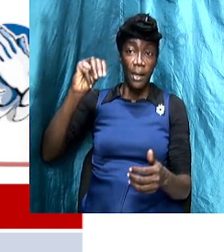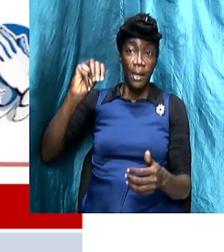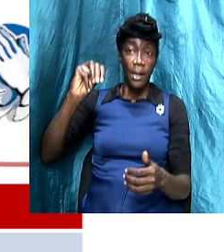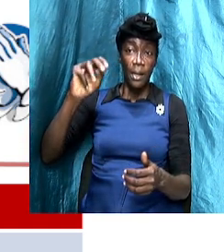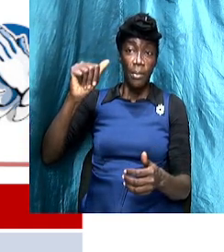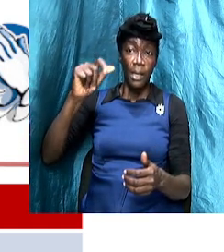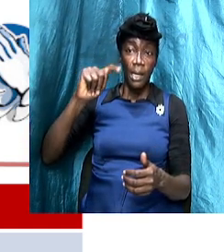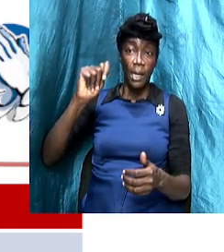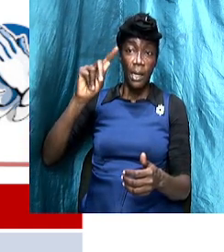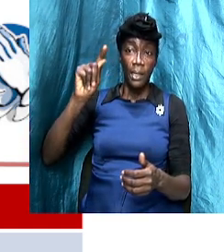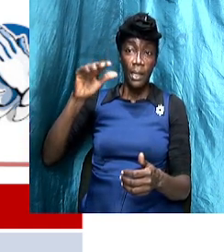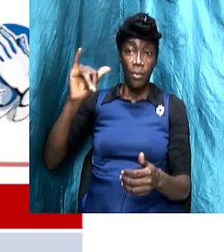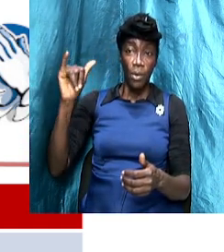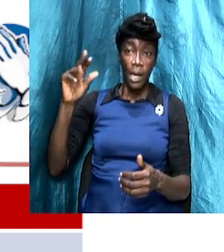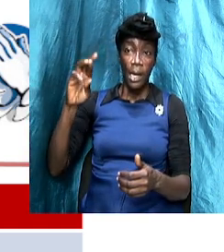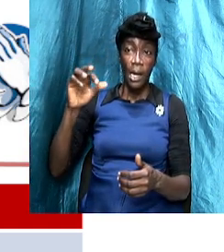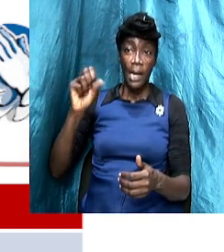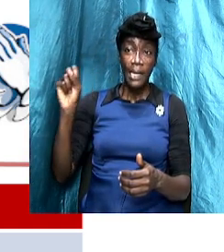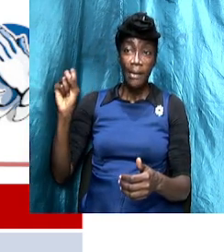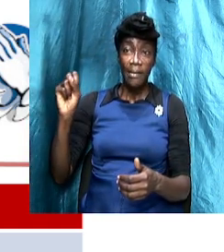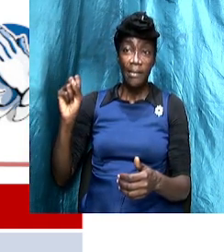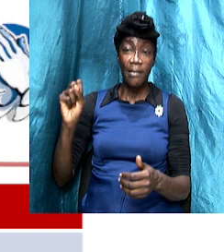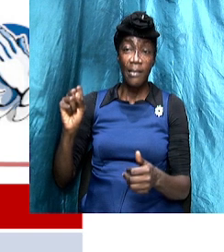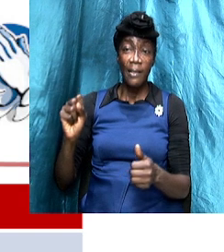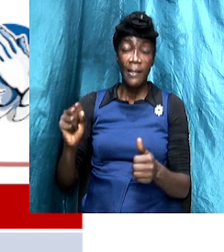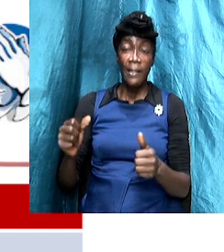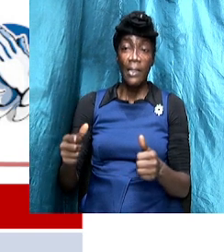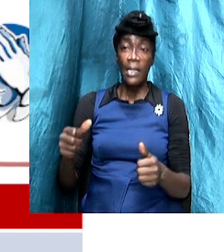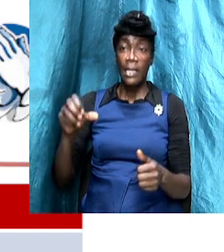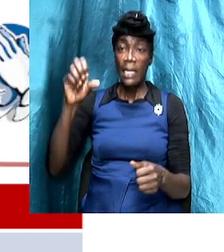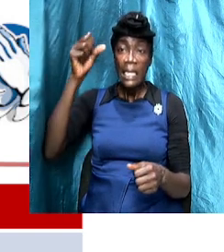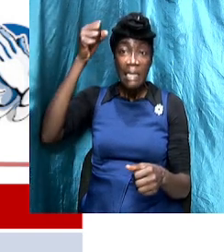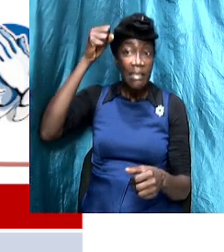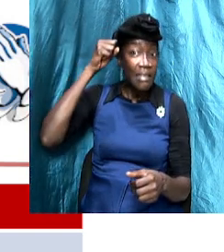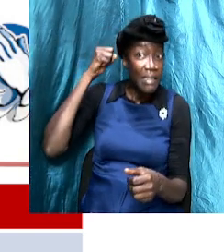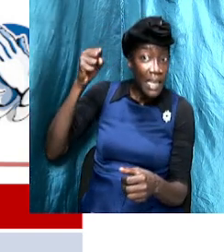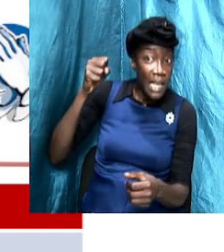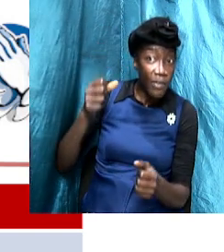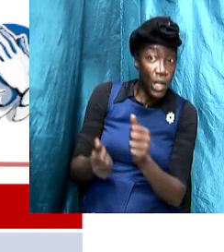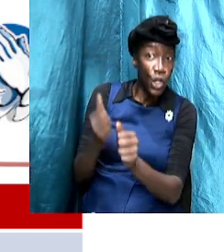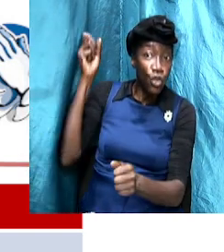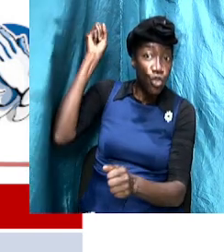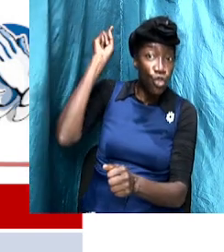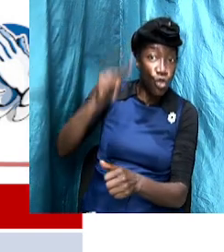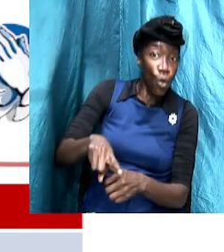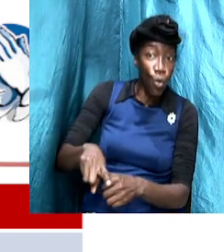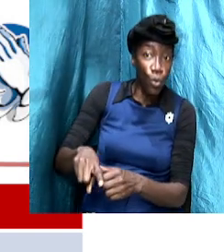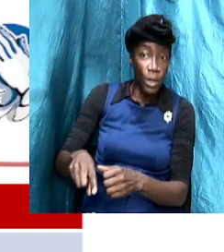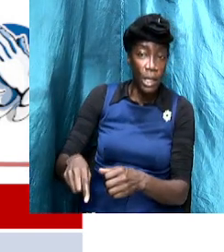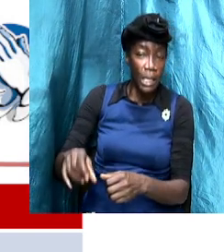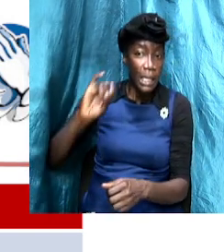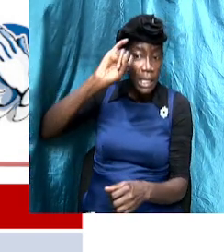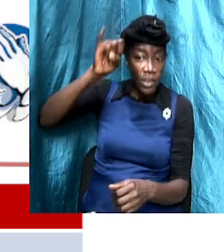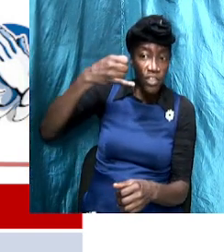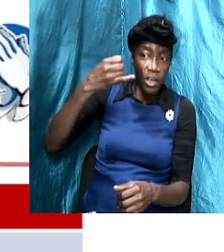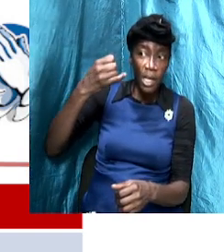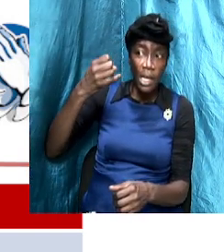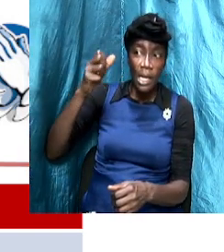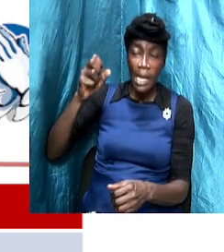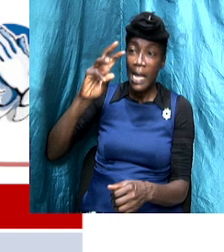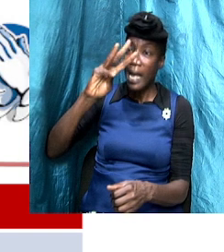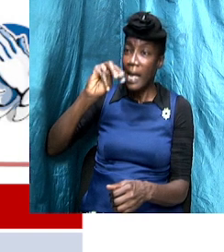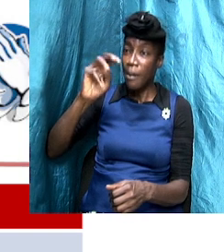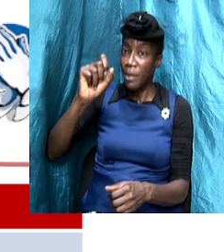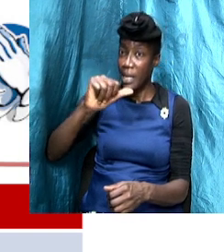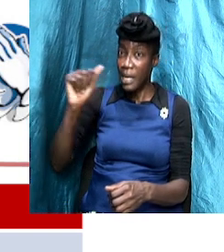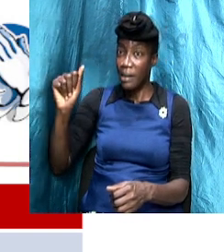message. And he preached this message, and because he continued to preach this message, it reached you. James, the son of Zebedee, was beheaded. They cut off his